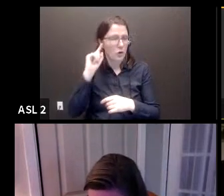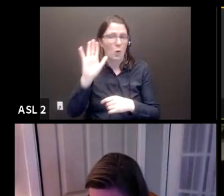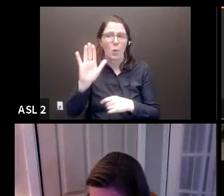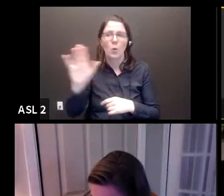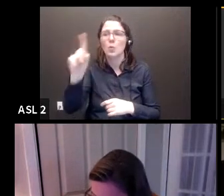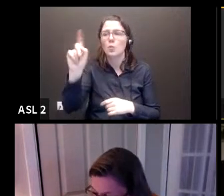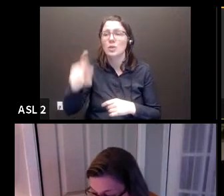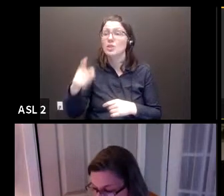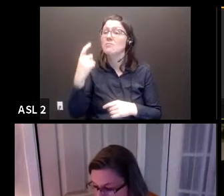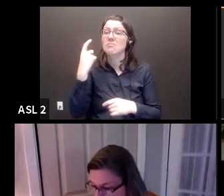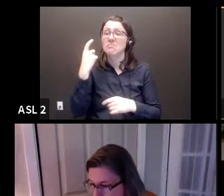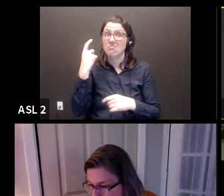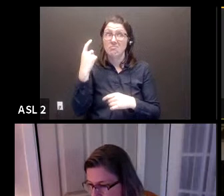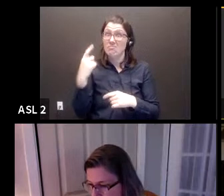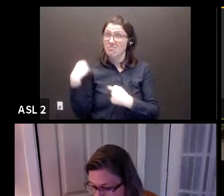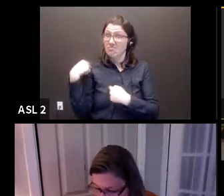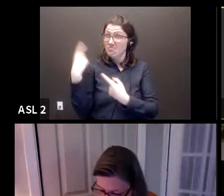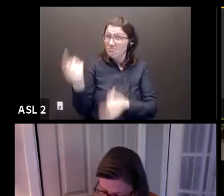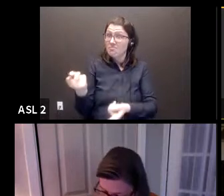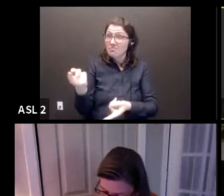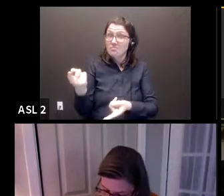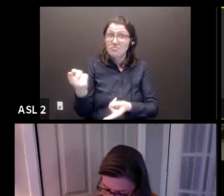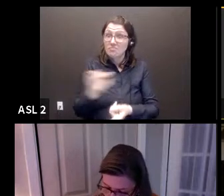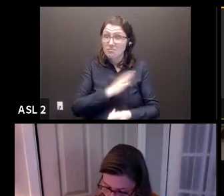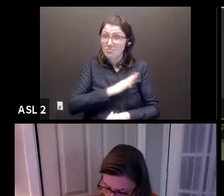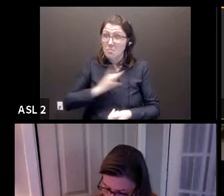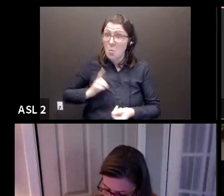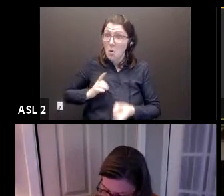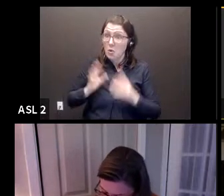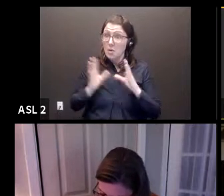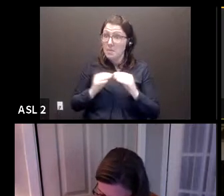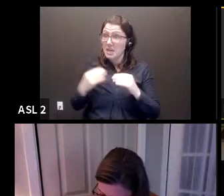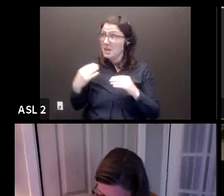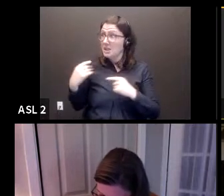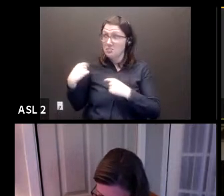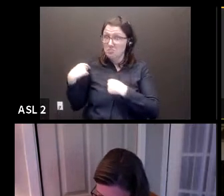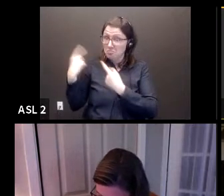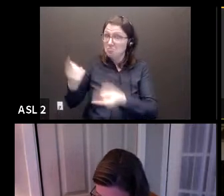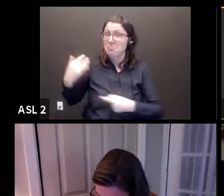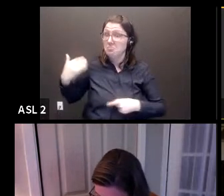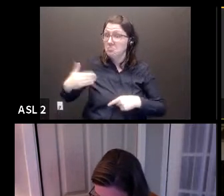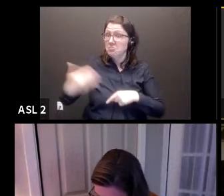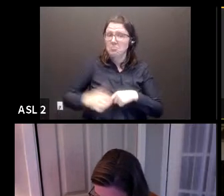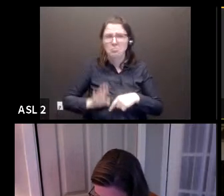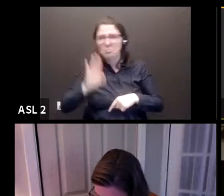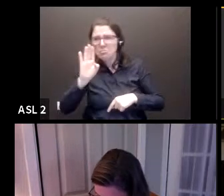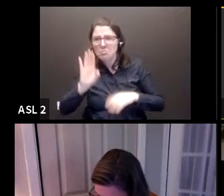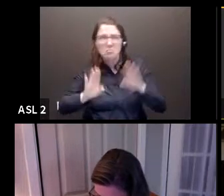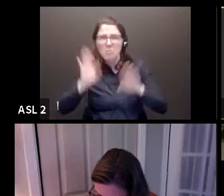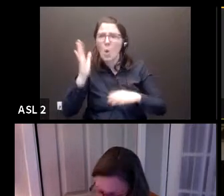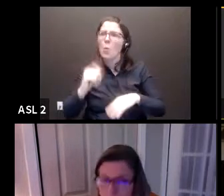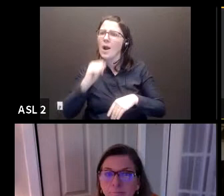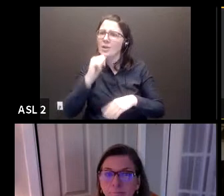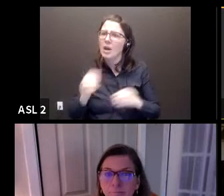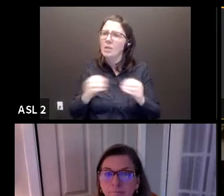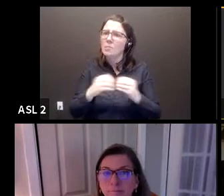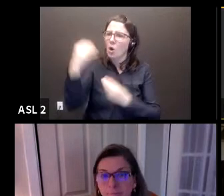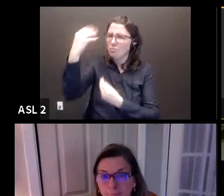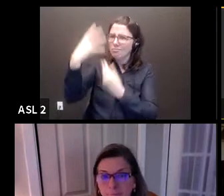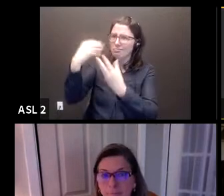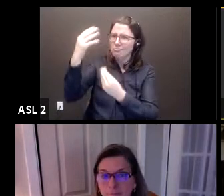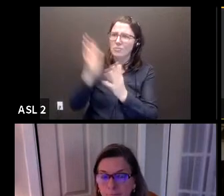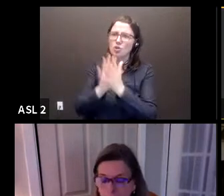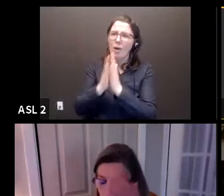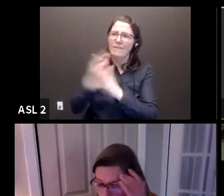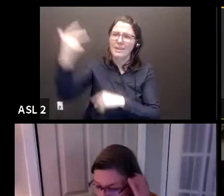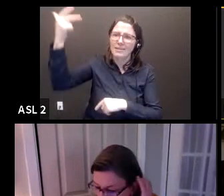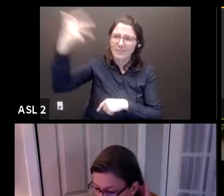raised a couple of times over the over board meetings since my time here i believe member meehan might have actually had an official inquiry